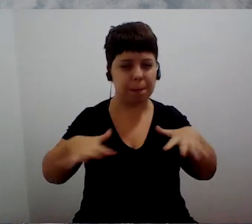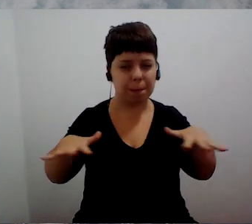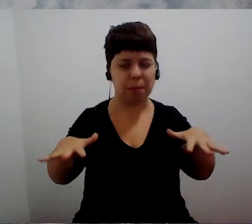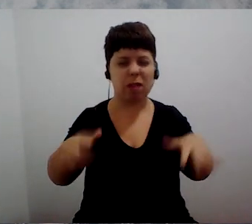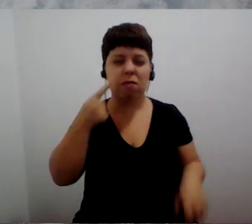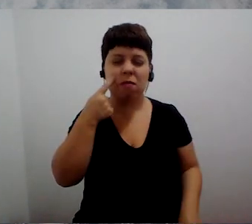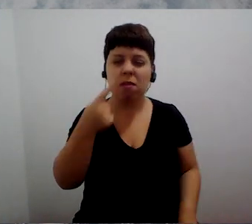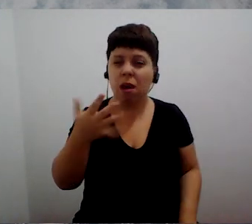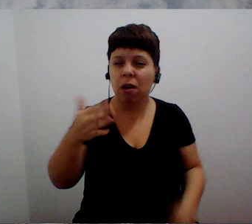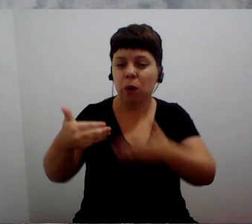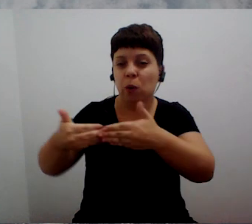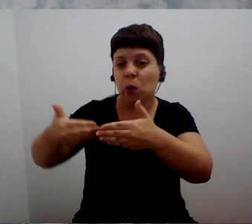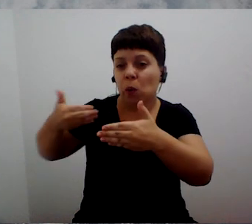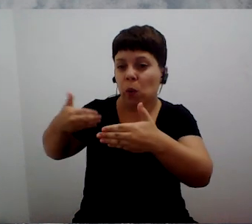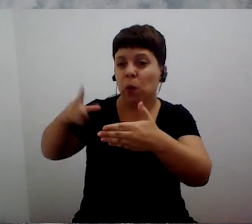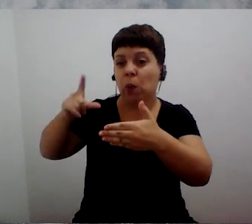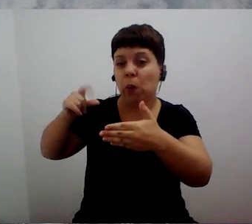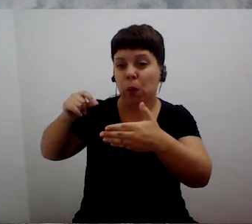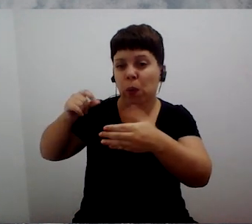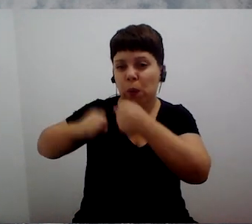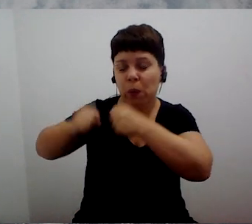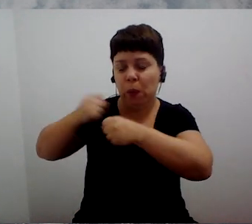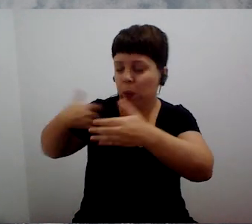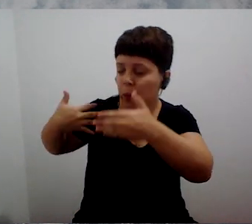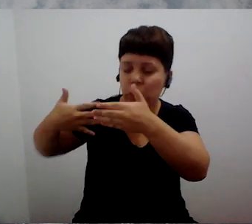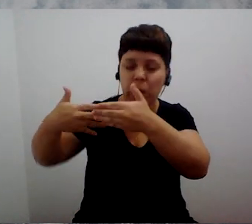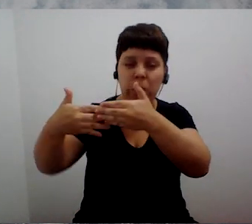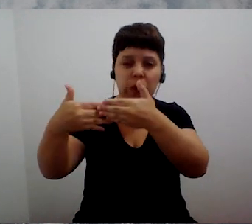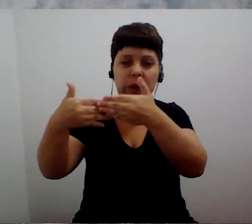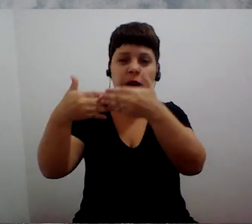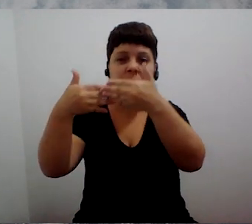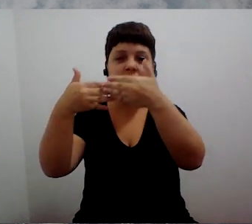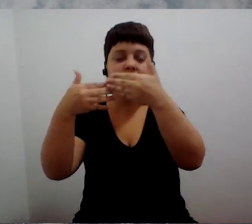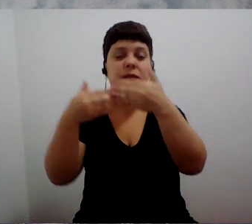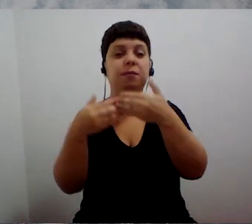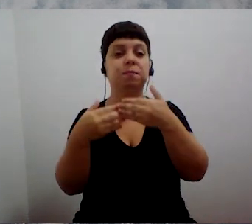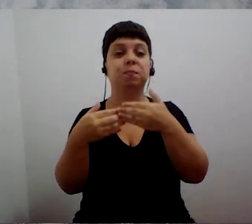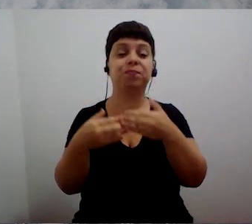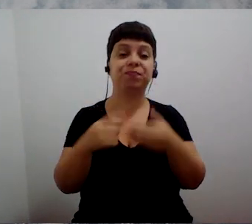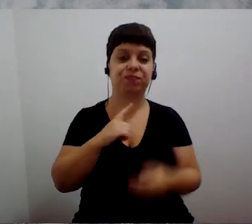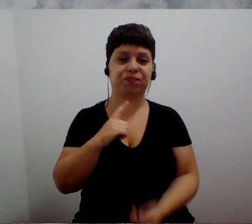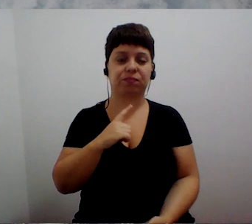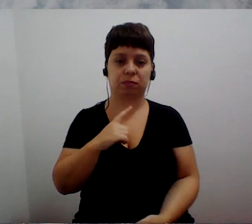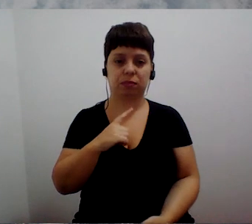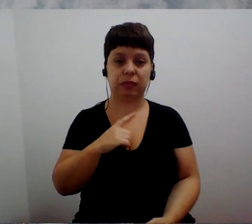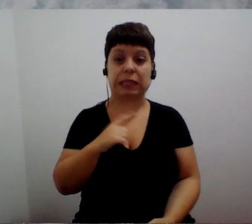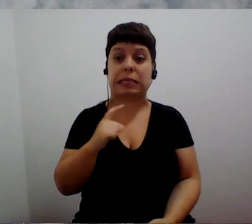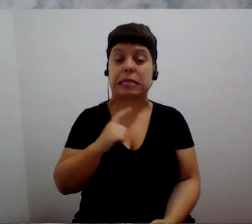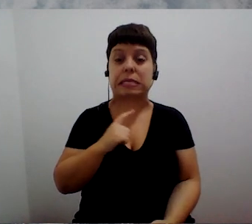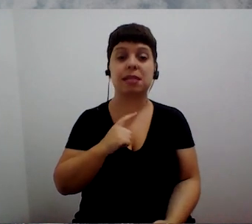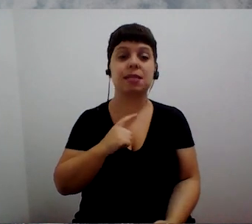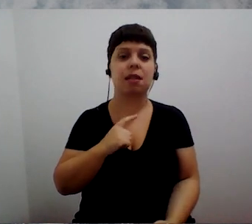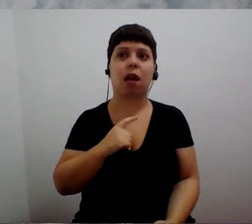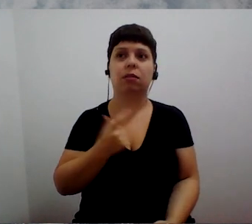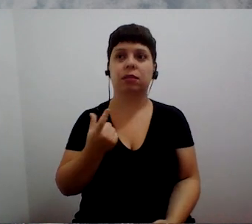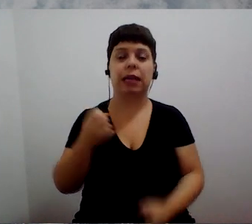the past 10 years up to these days, major players that are actually determining how we explore the